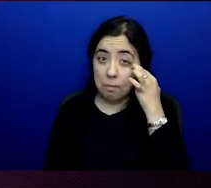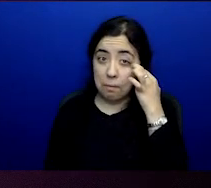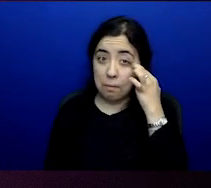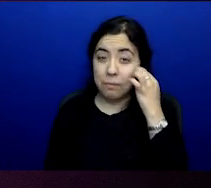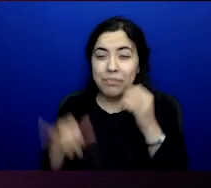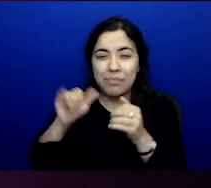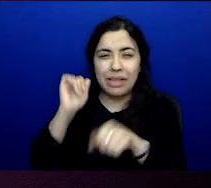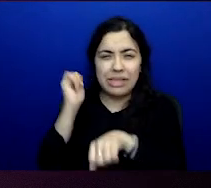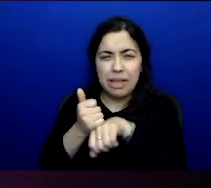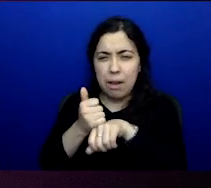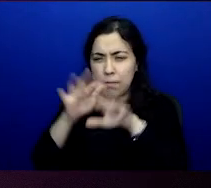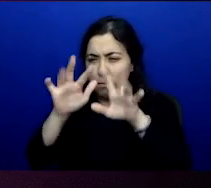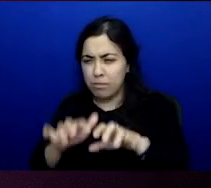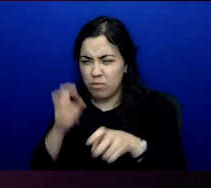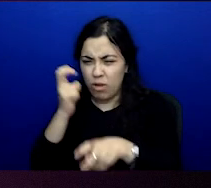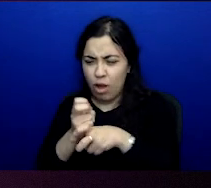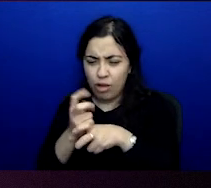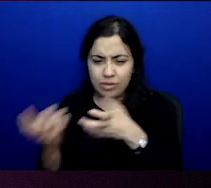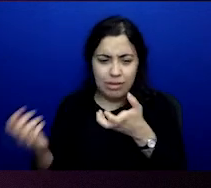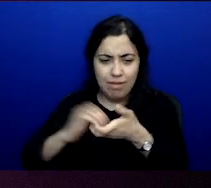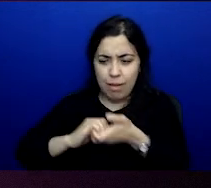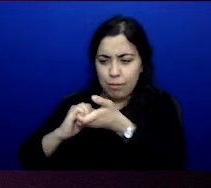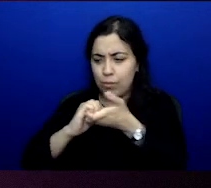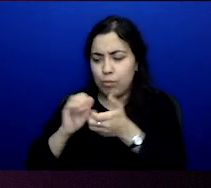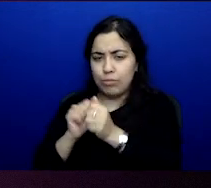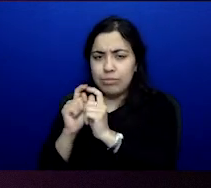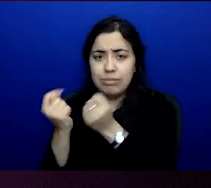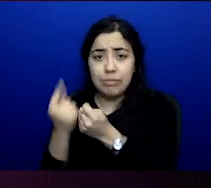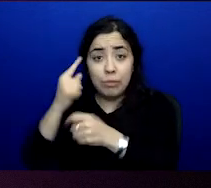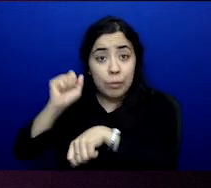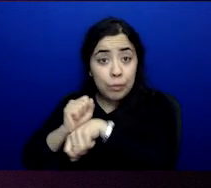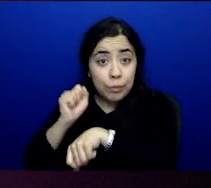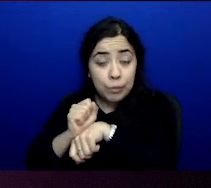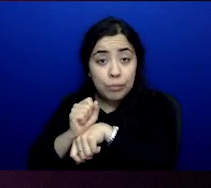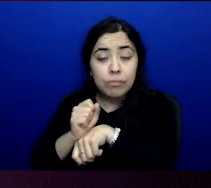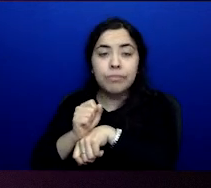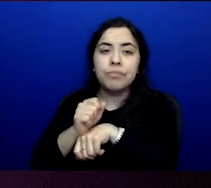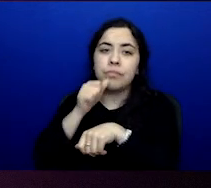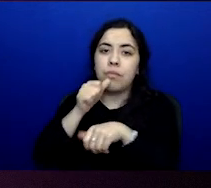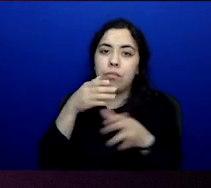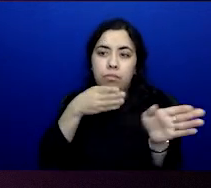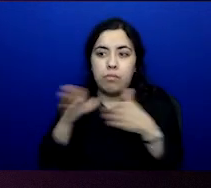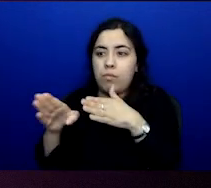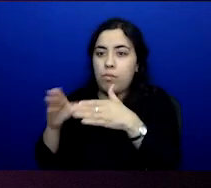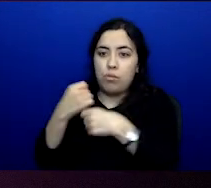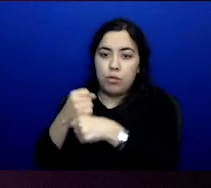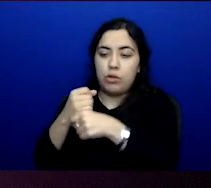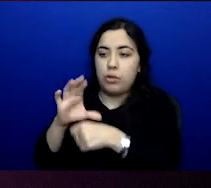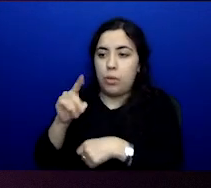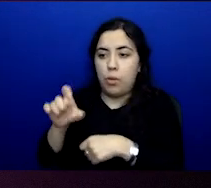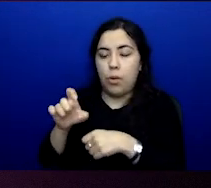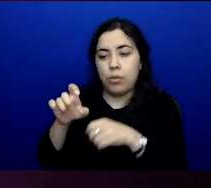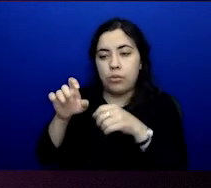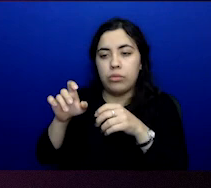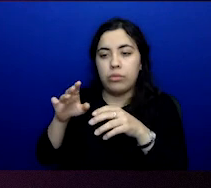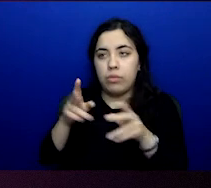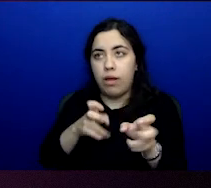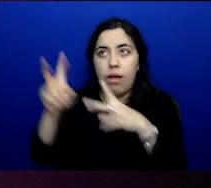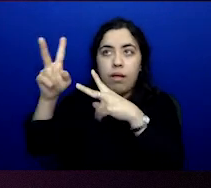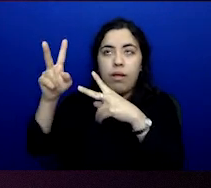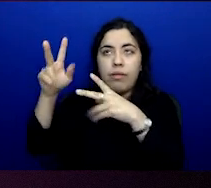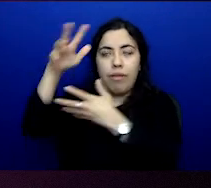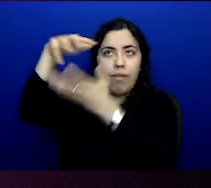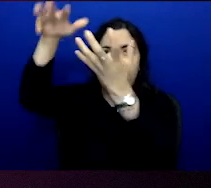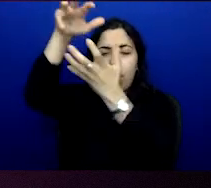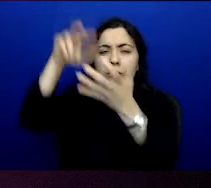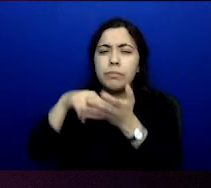extremely hard for them to collaborate with the team on work, and not to say to turn it into production code that can be deployed on the cloud. So